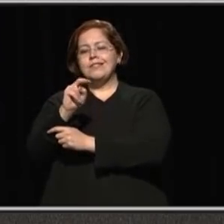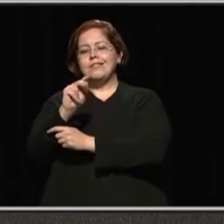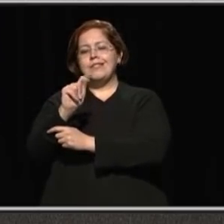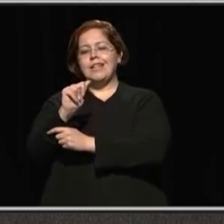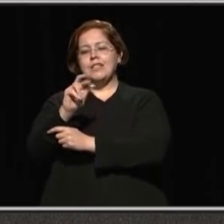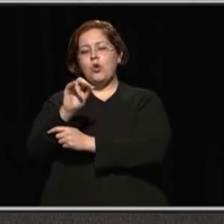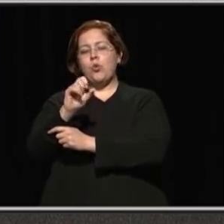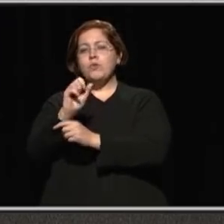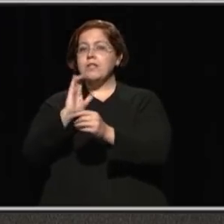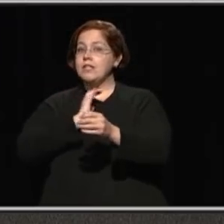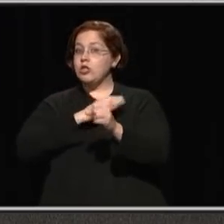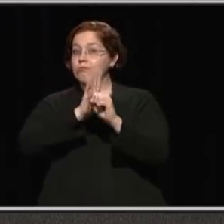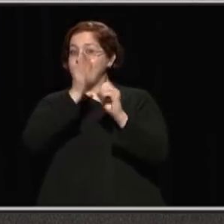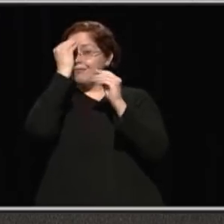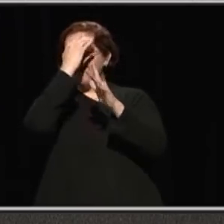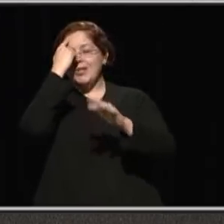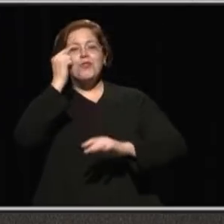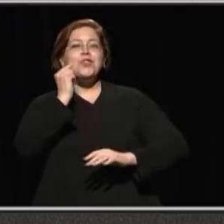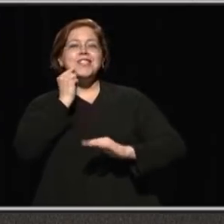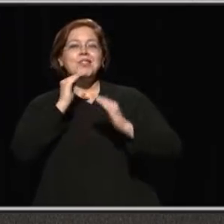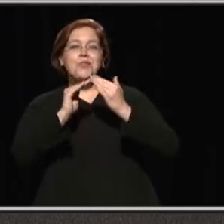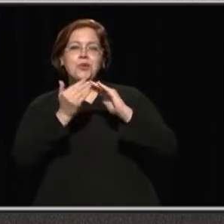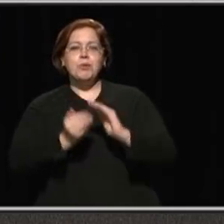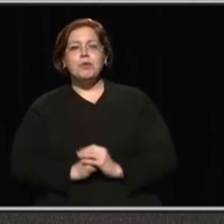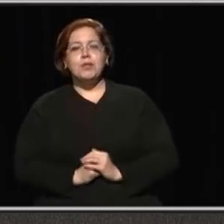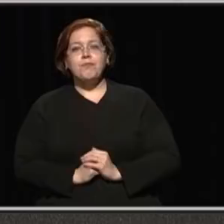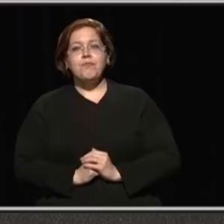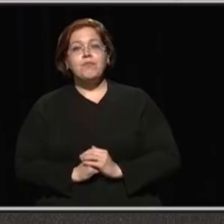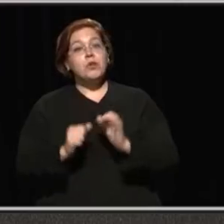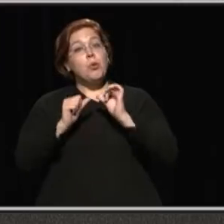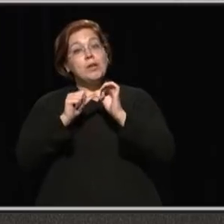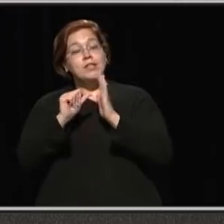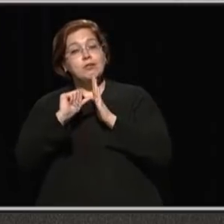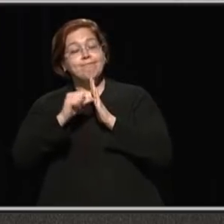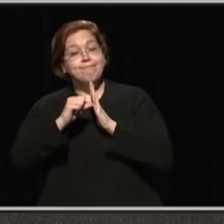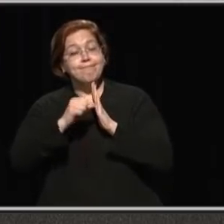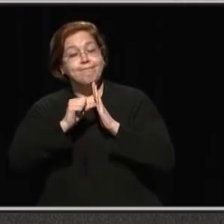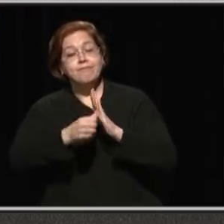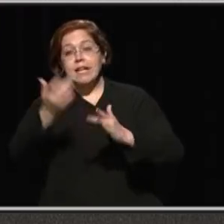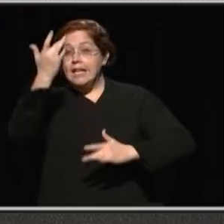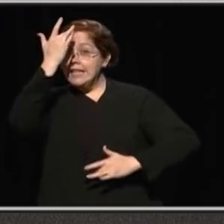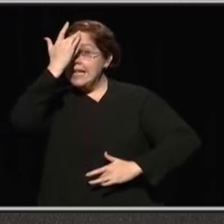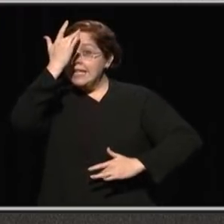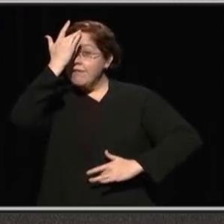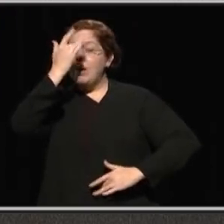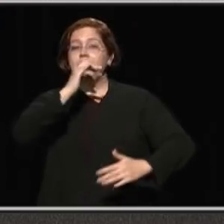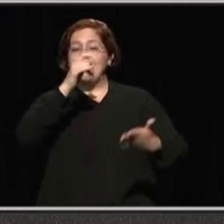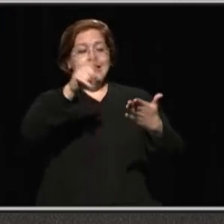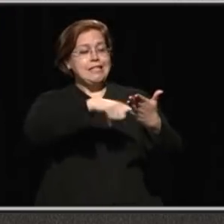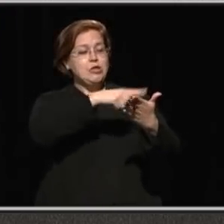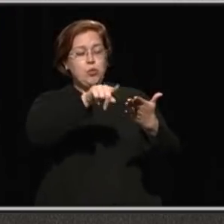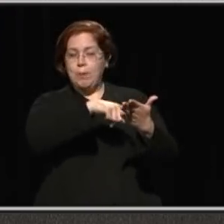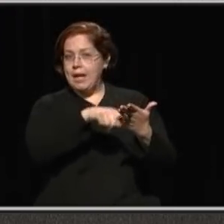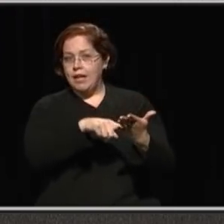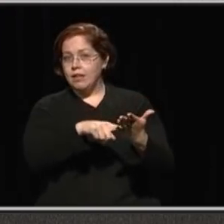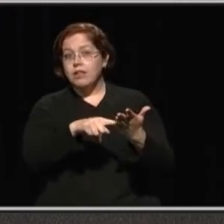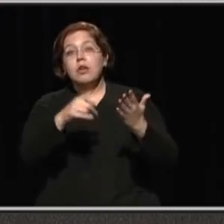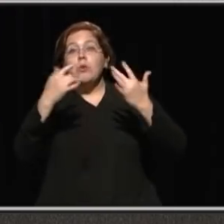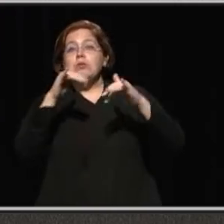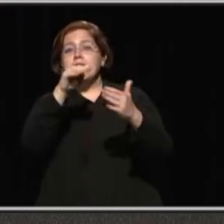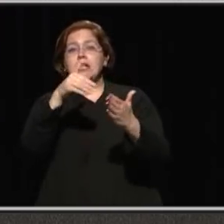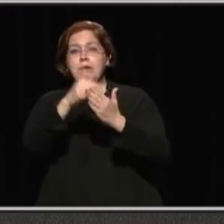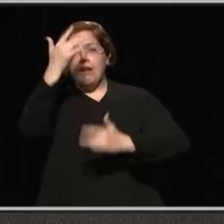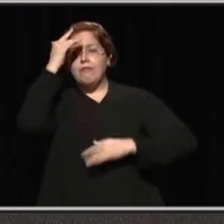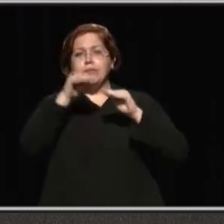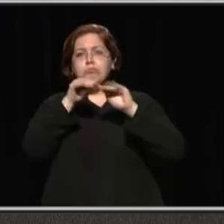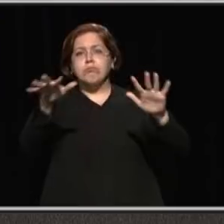is our COVID-19 update for the San Antonio community. We continue to emphasize that this virus does not discriminate, and we are still in the middle of a